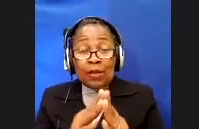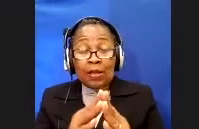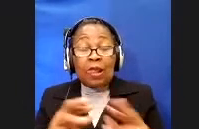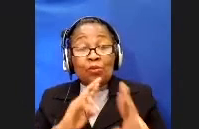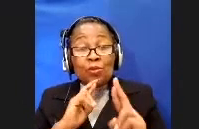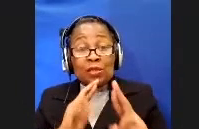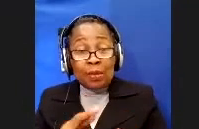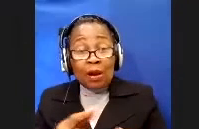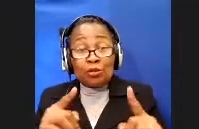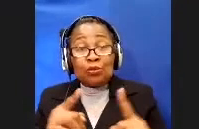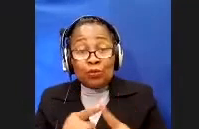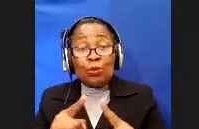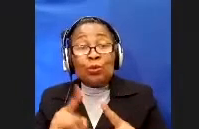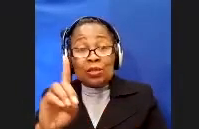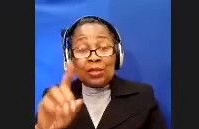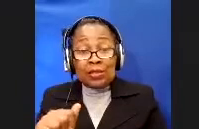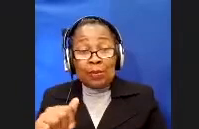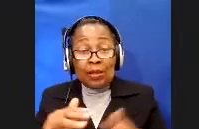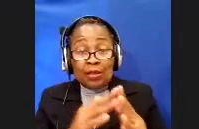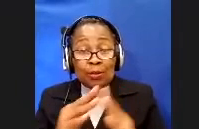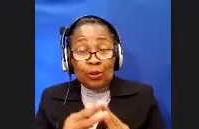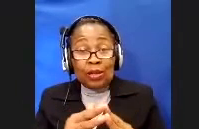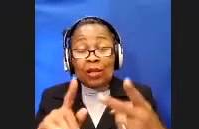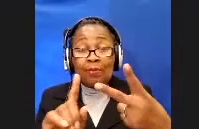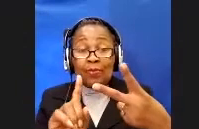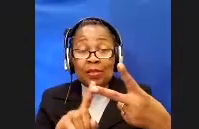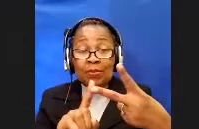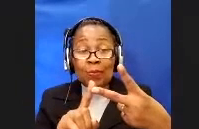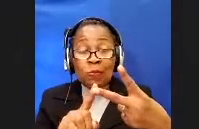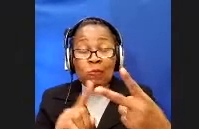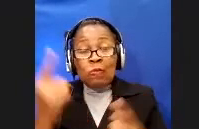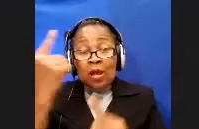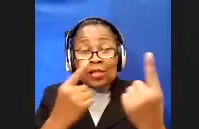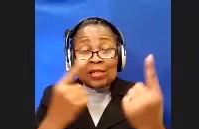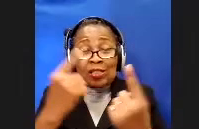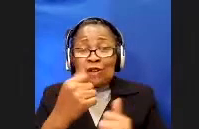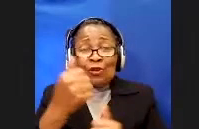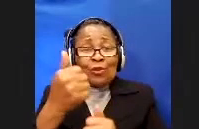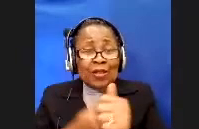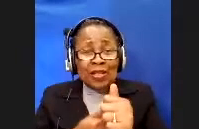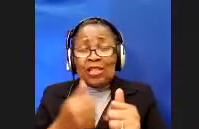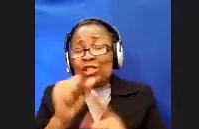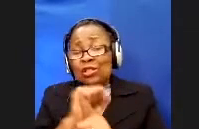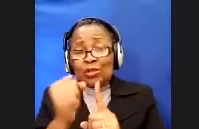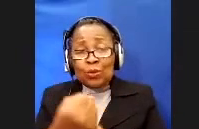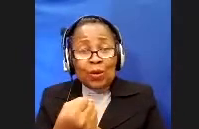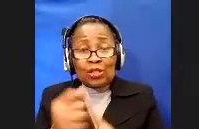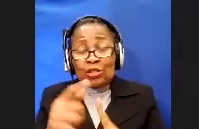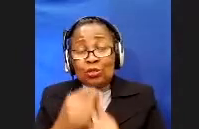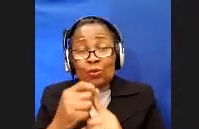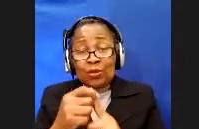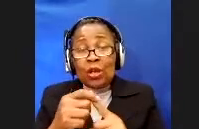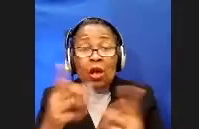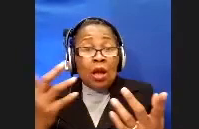disability community. Secondly, you consider each and every unique situation and circumstances. What works at the Kennedy